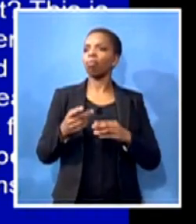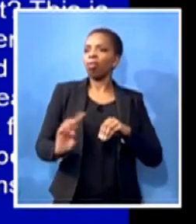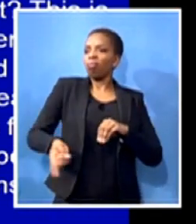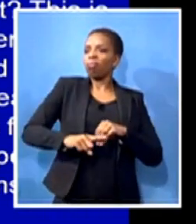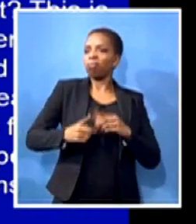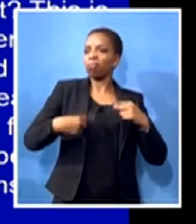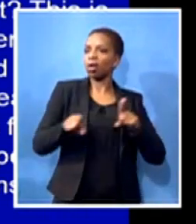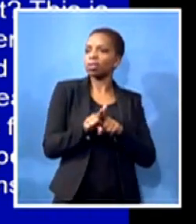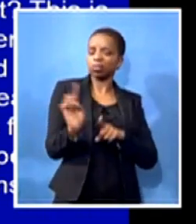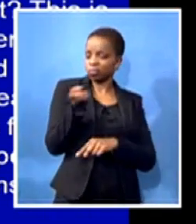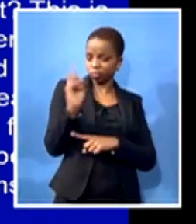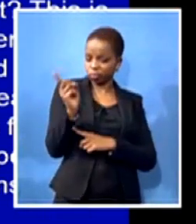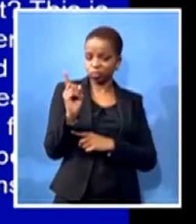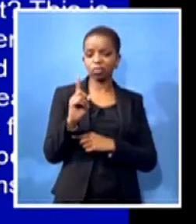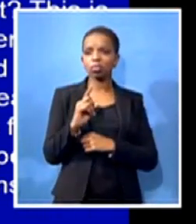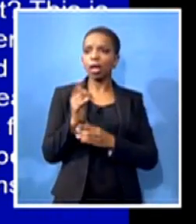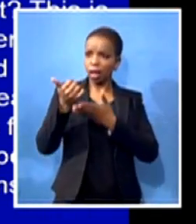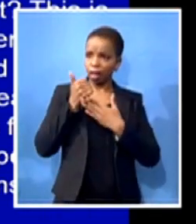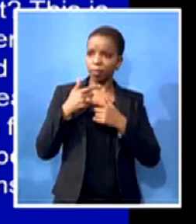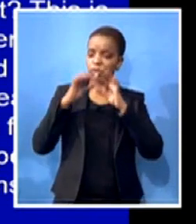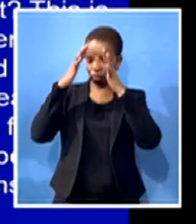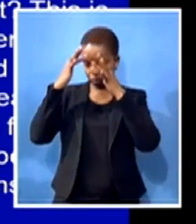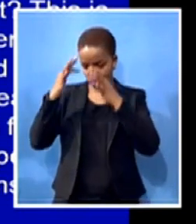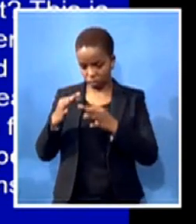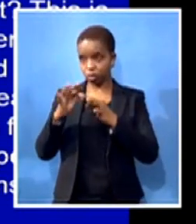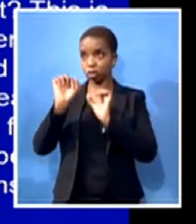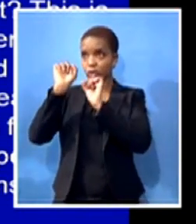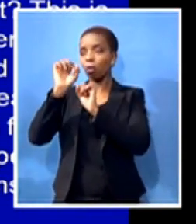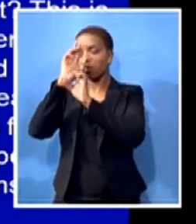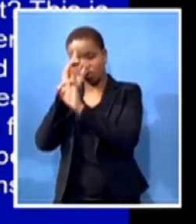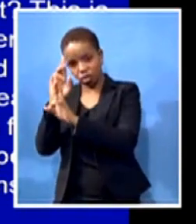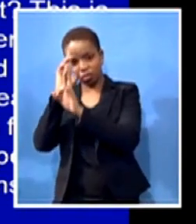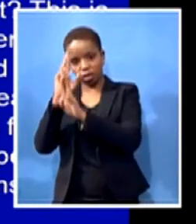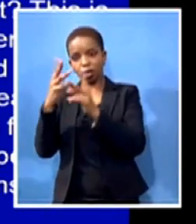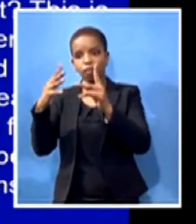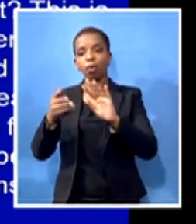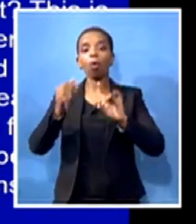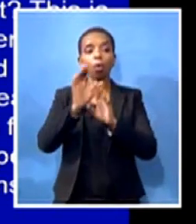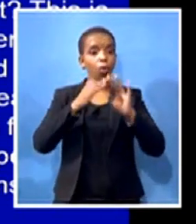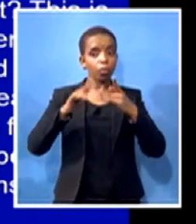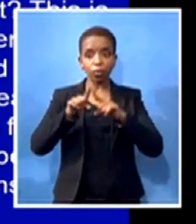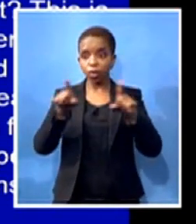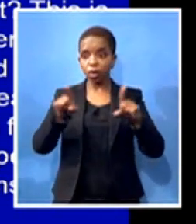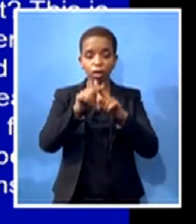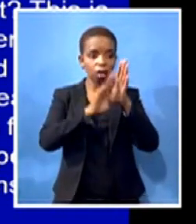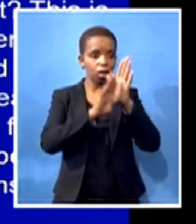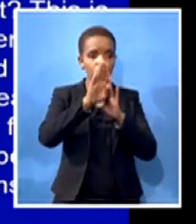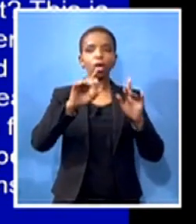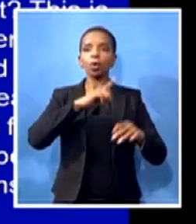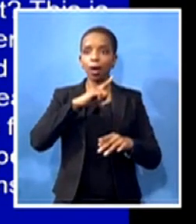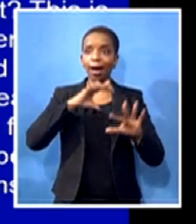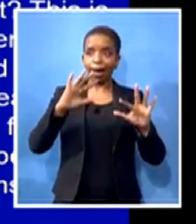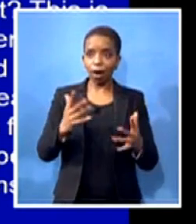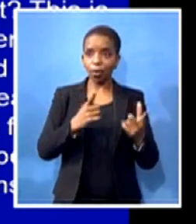your decisions for the benefit of our whole society by showing your mutual respect for us and our civil liberties, humanity,